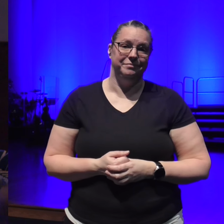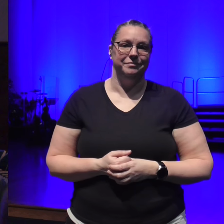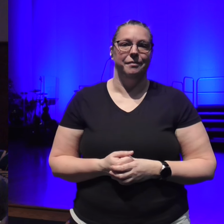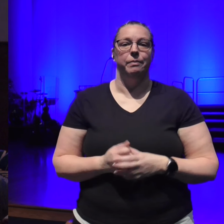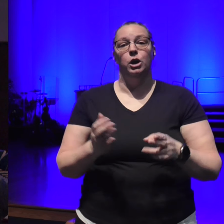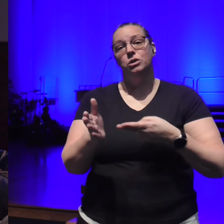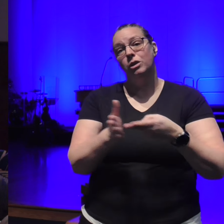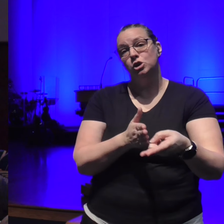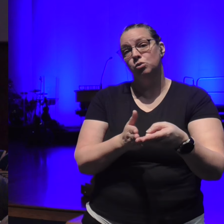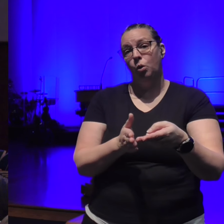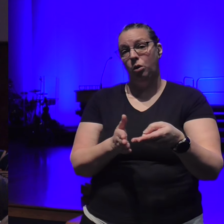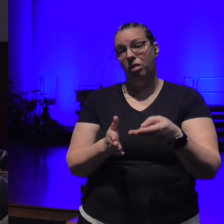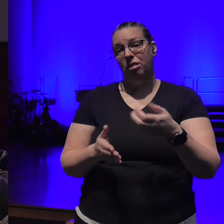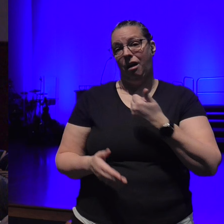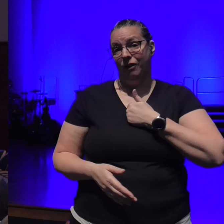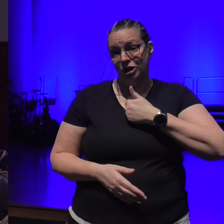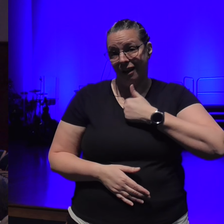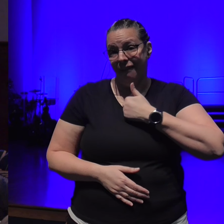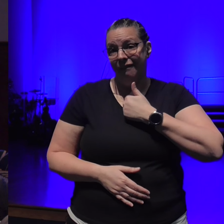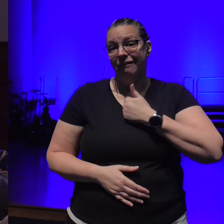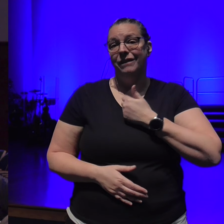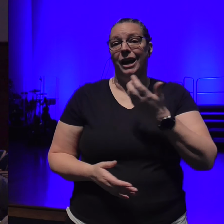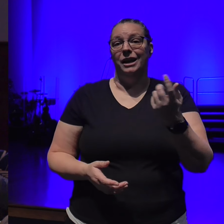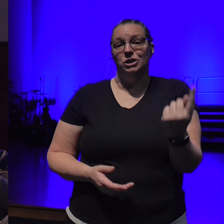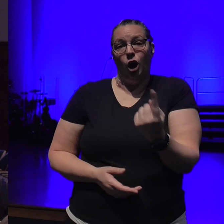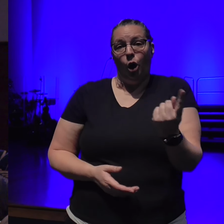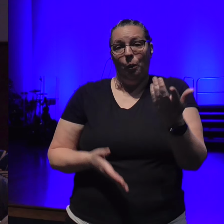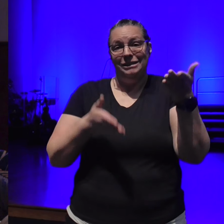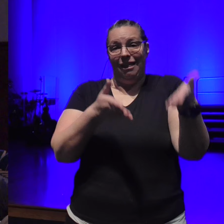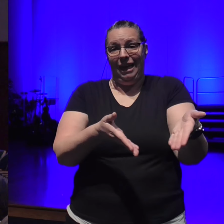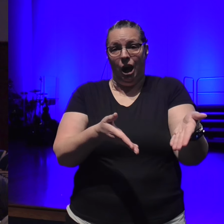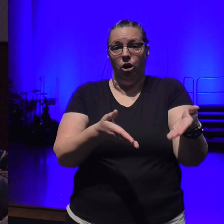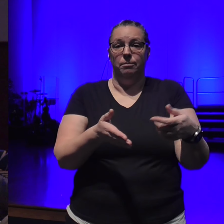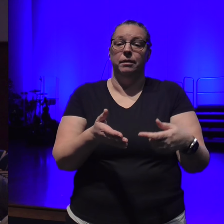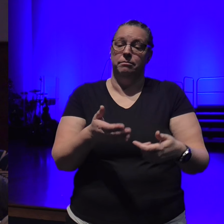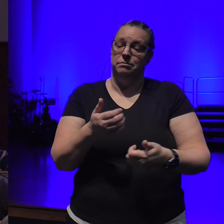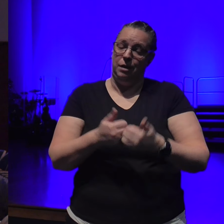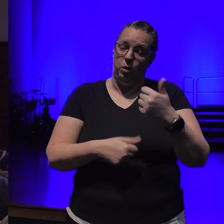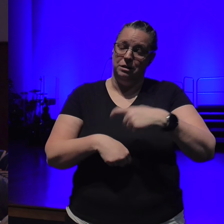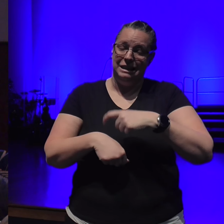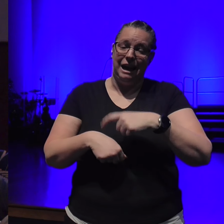The truth of who we are is always there, but sometimes there's a lot of unearthing to do.